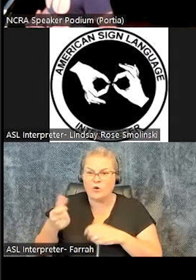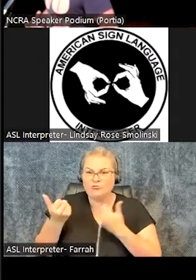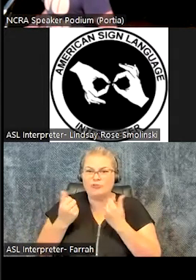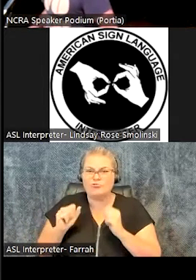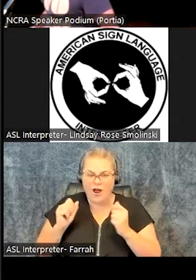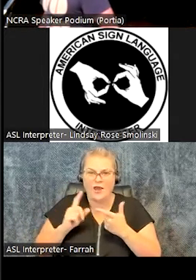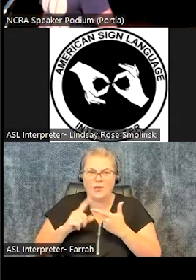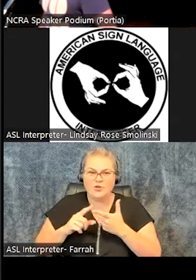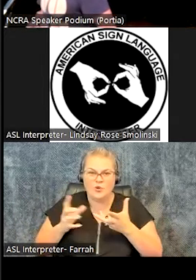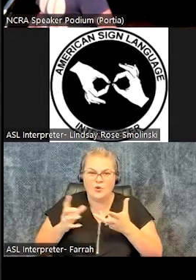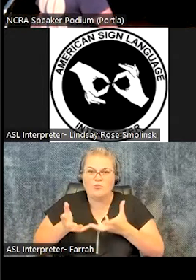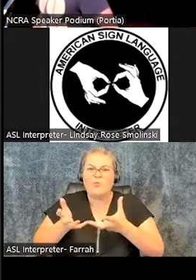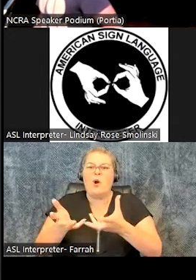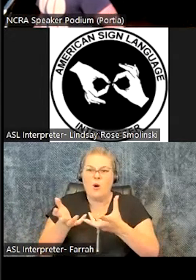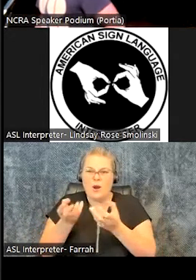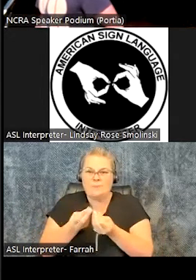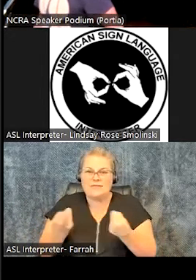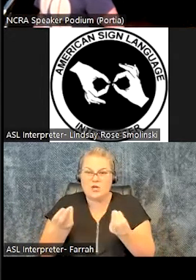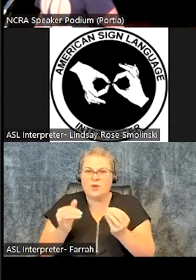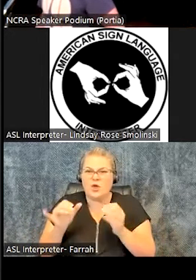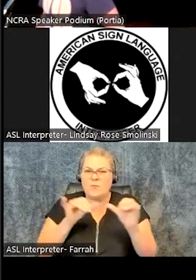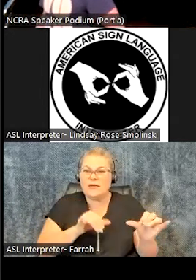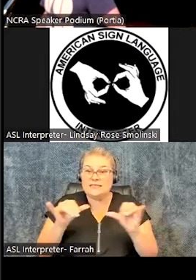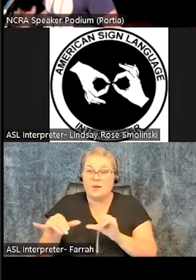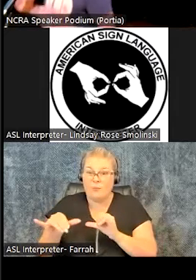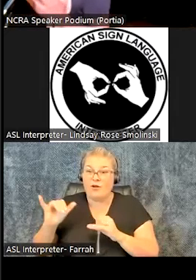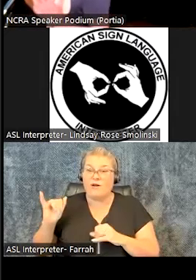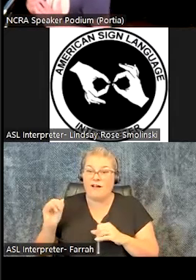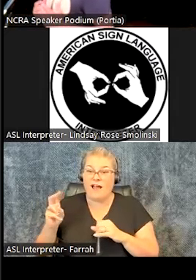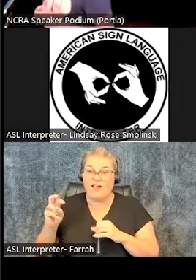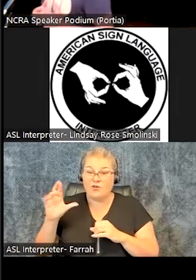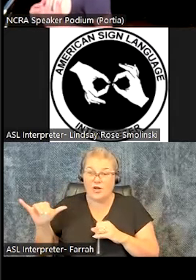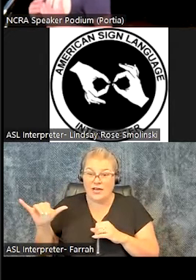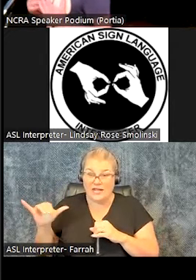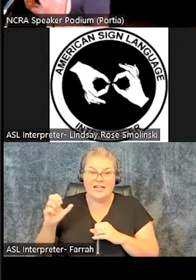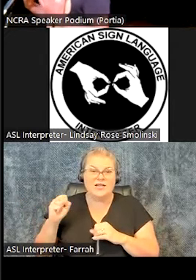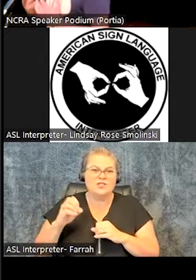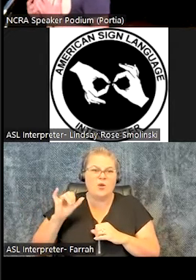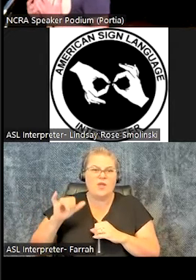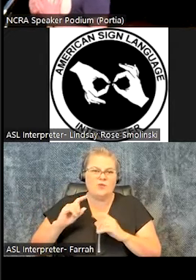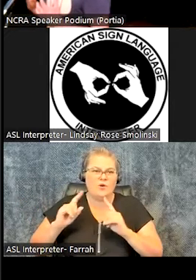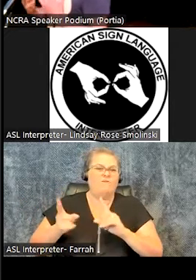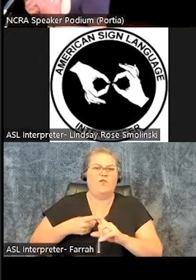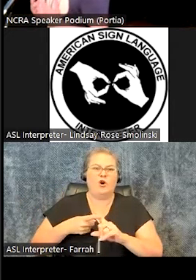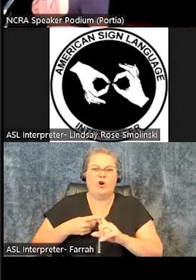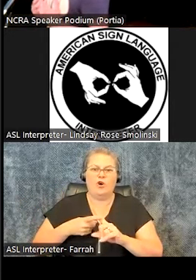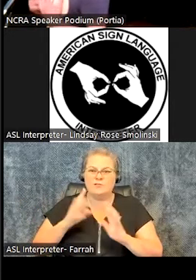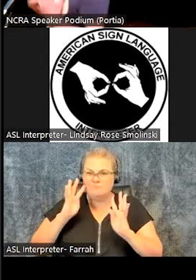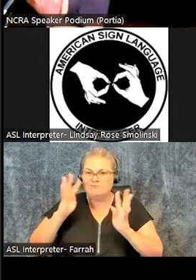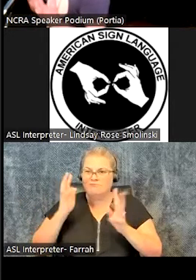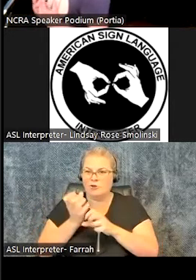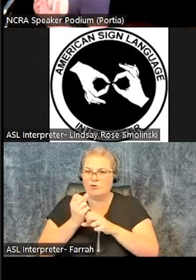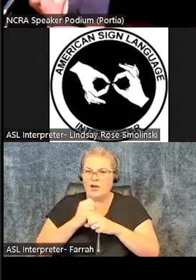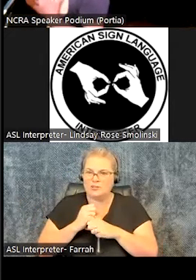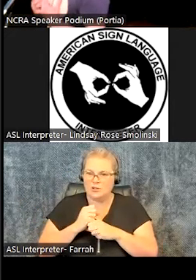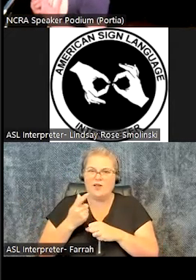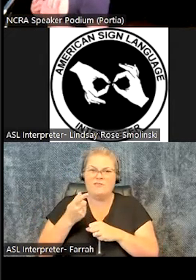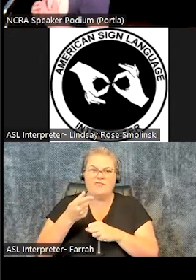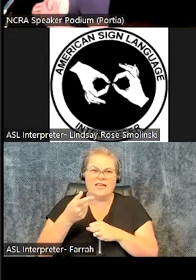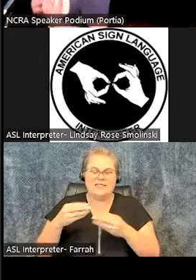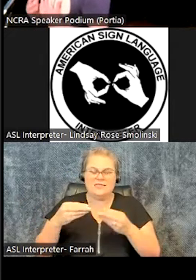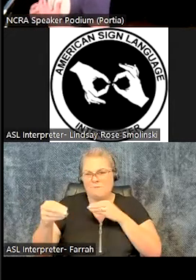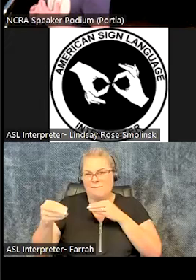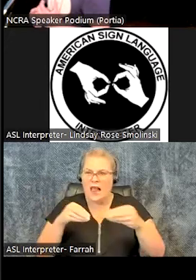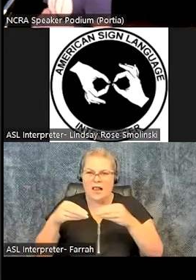promote a material that would do something similar. And so that's where the first kind of creation of what we now see as these malleable